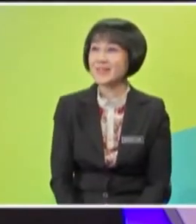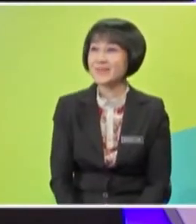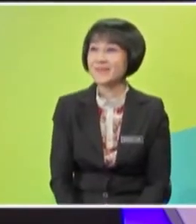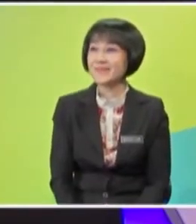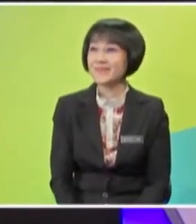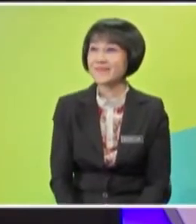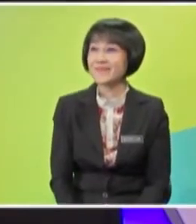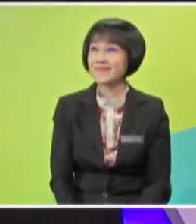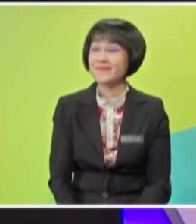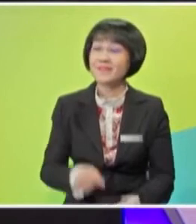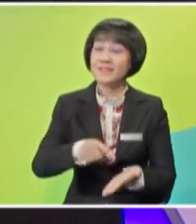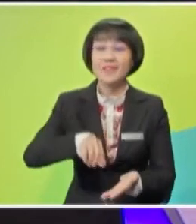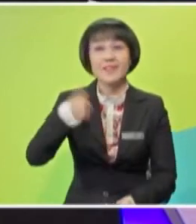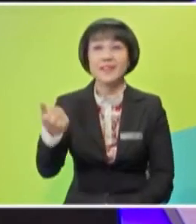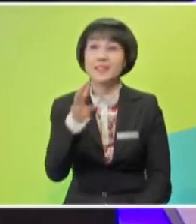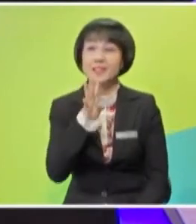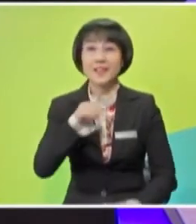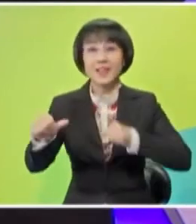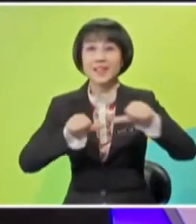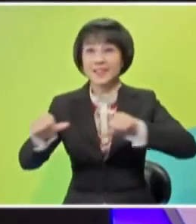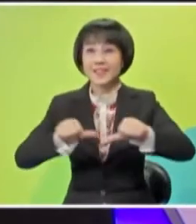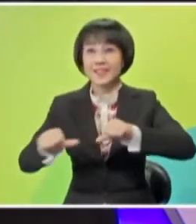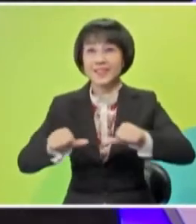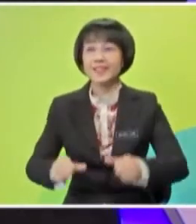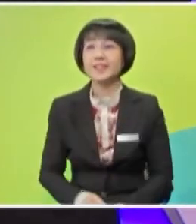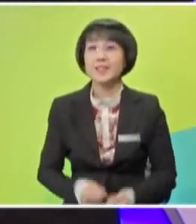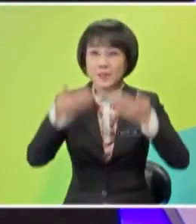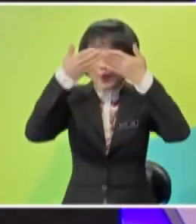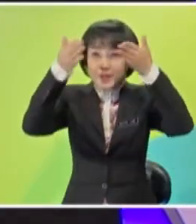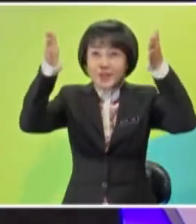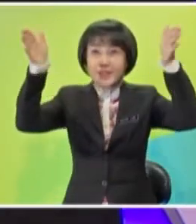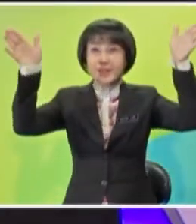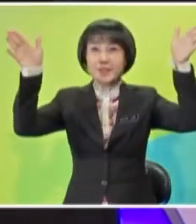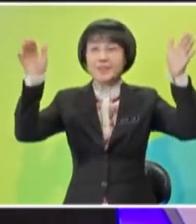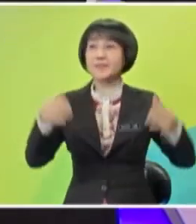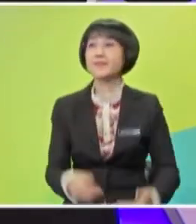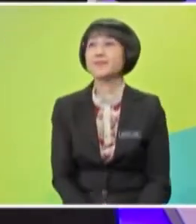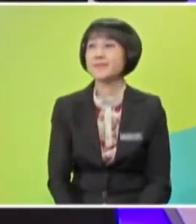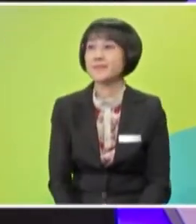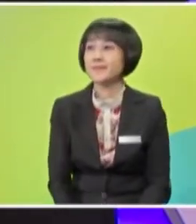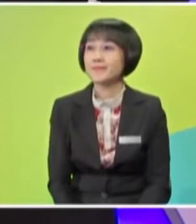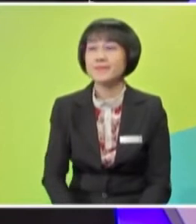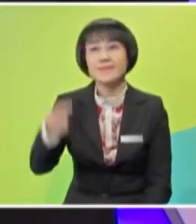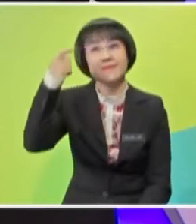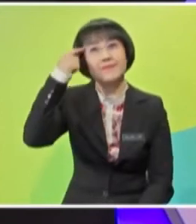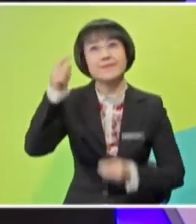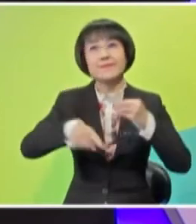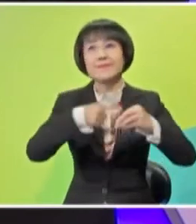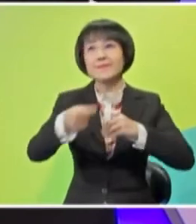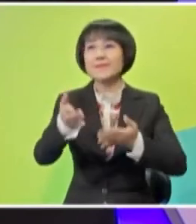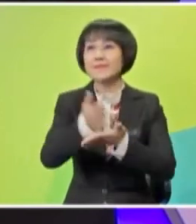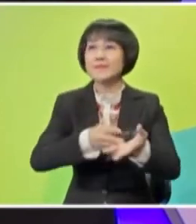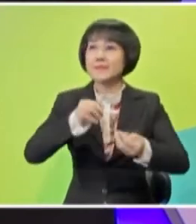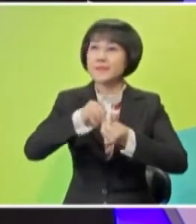this is also another speaking activity just to broaden up their horizon. Yes, and to think about some problems